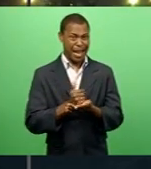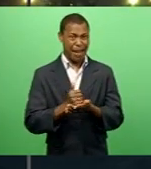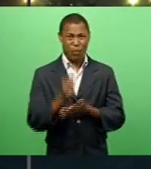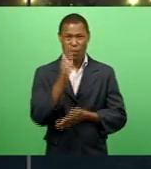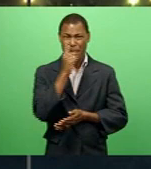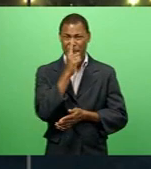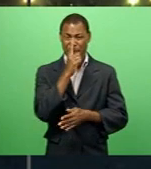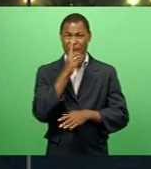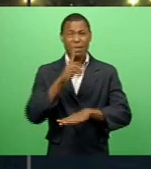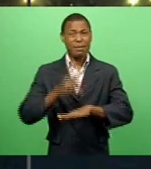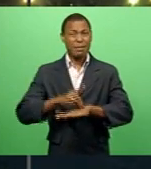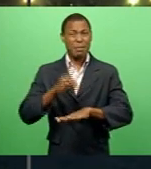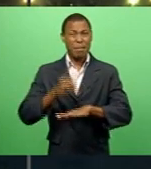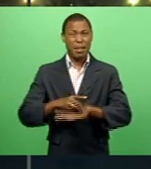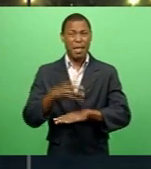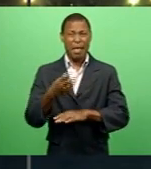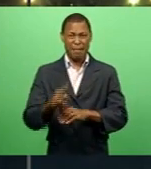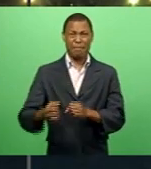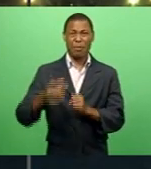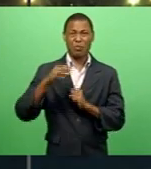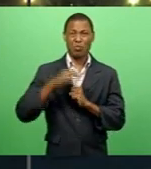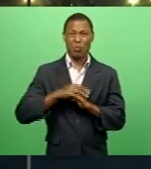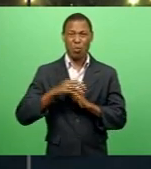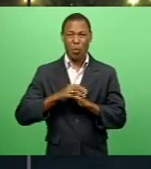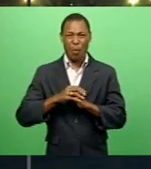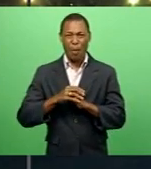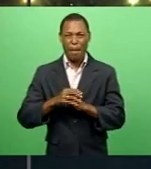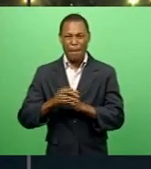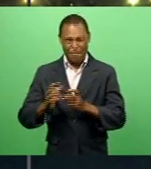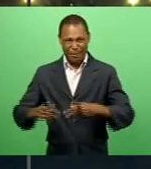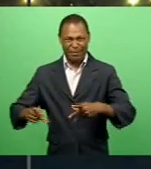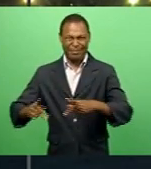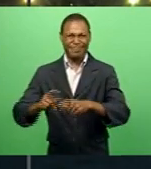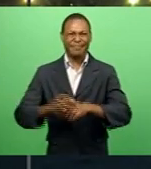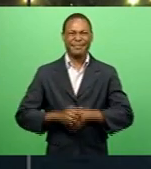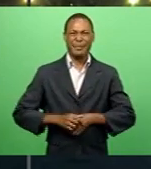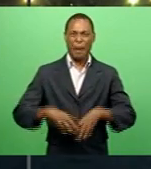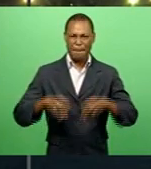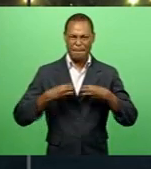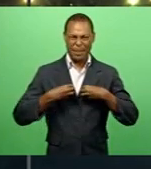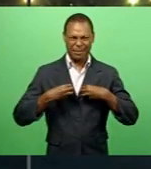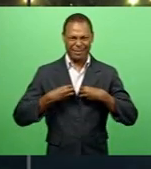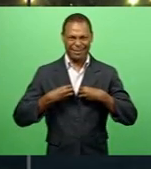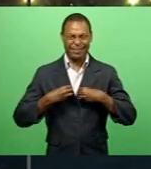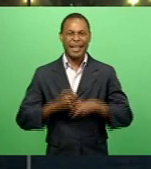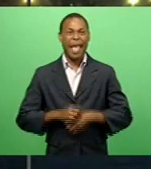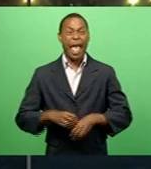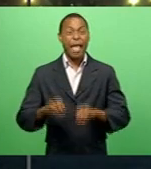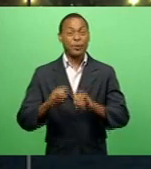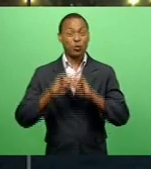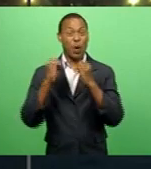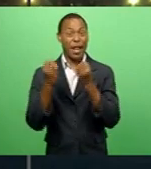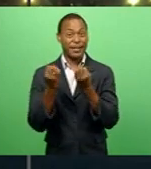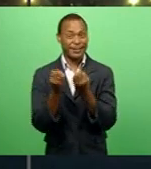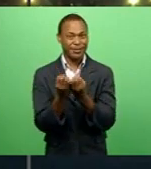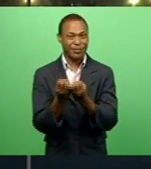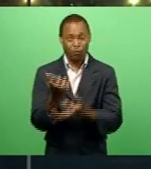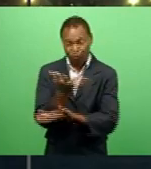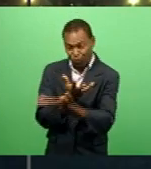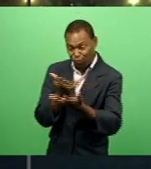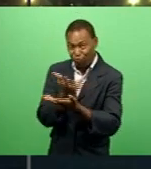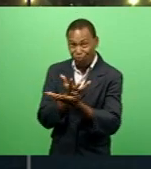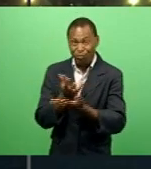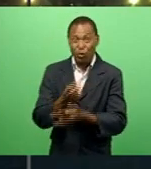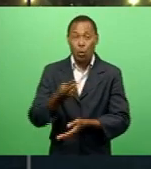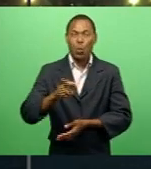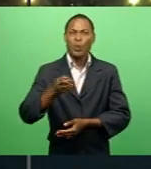with disabilities taking up top positions at several business firms and other organizations. During a discussion of the